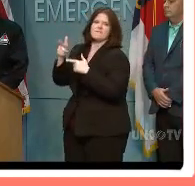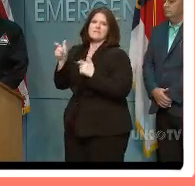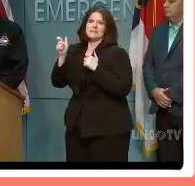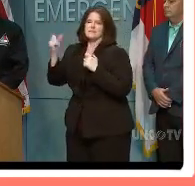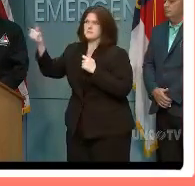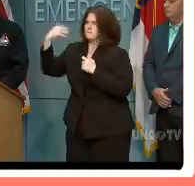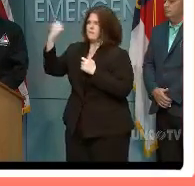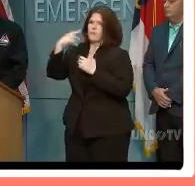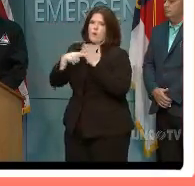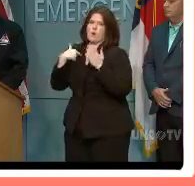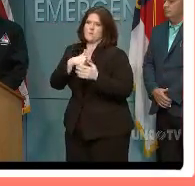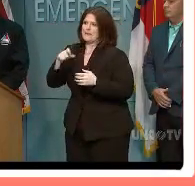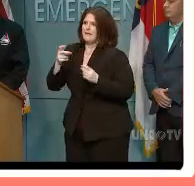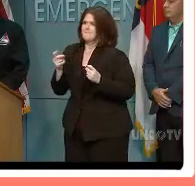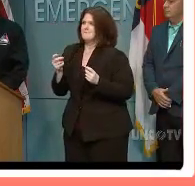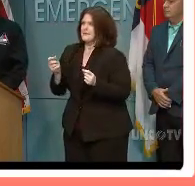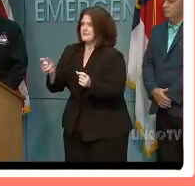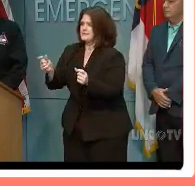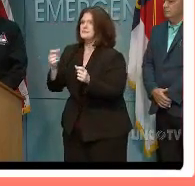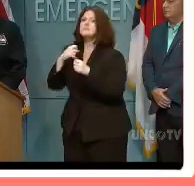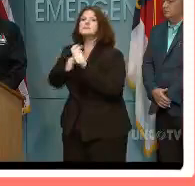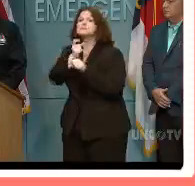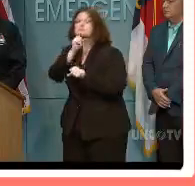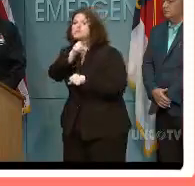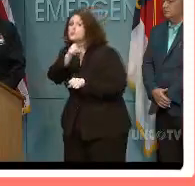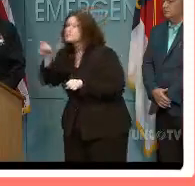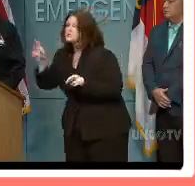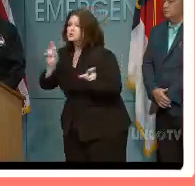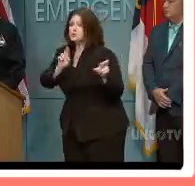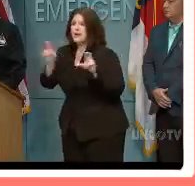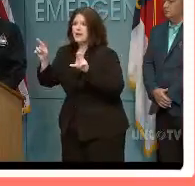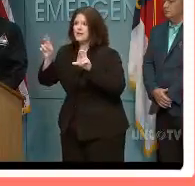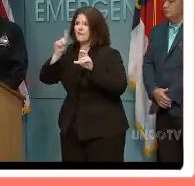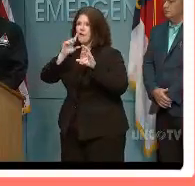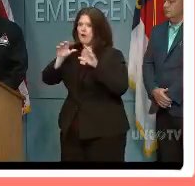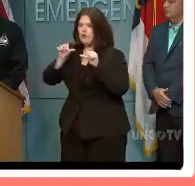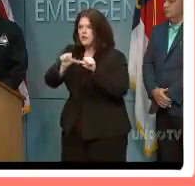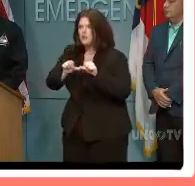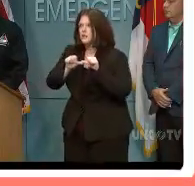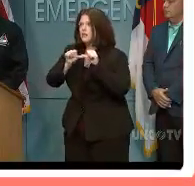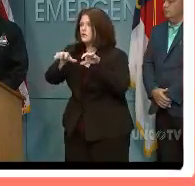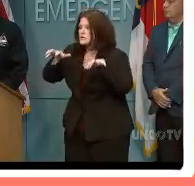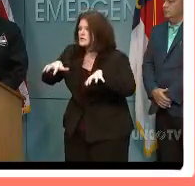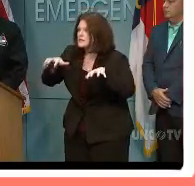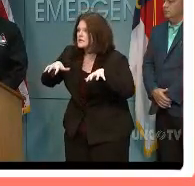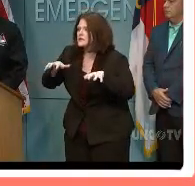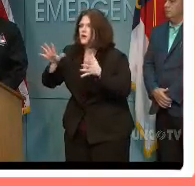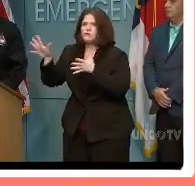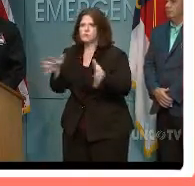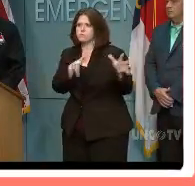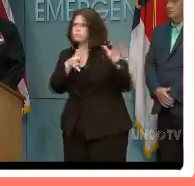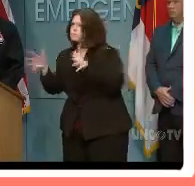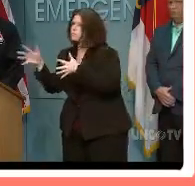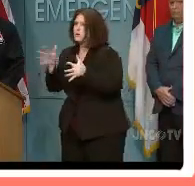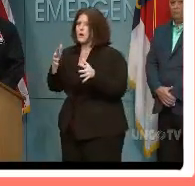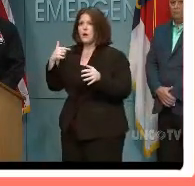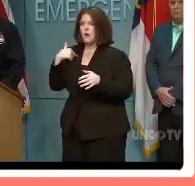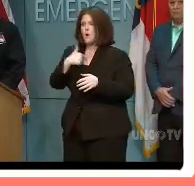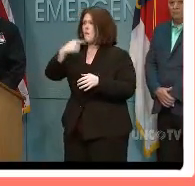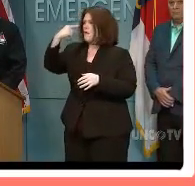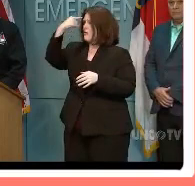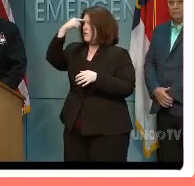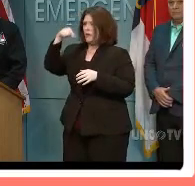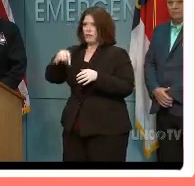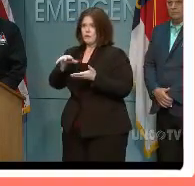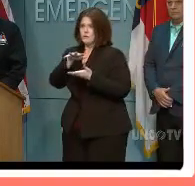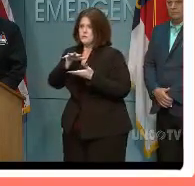We want you to make sure that you're ready for extended rain and wind, and we cannot expect this storm to blow